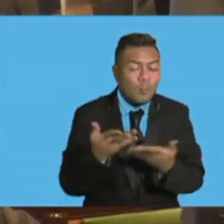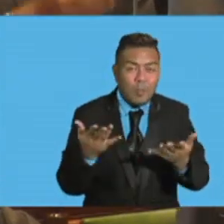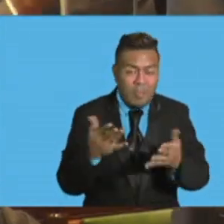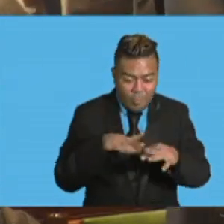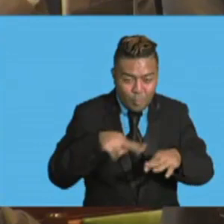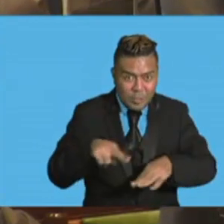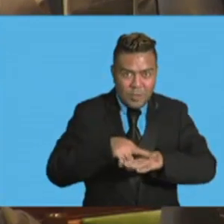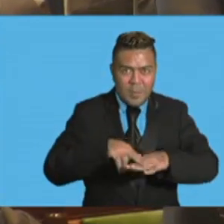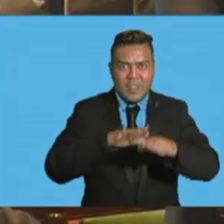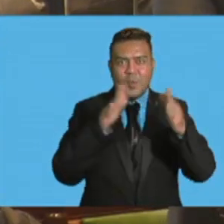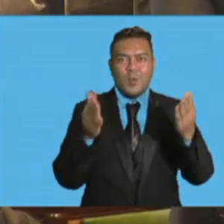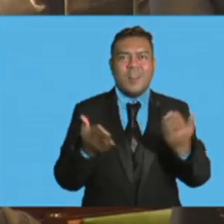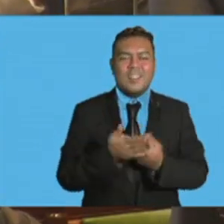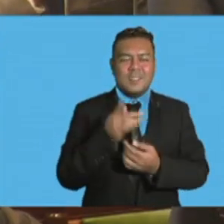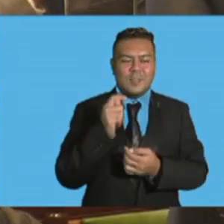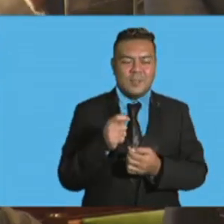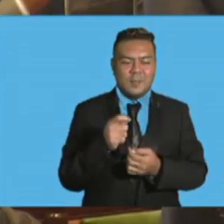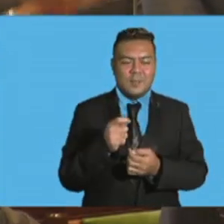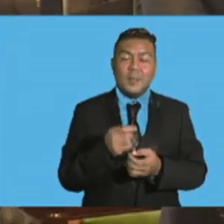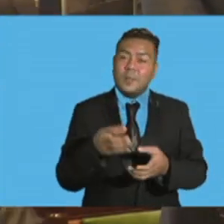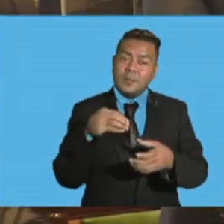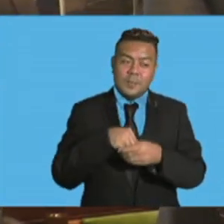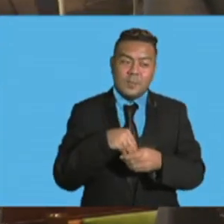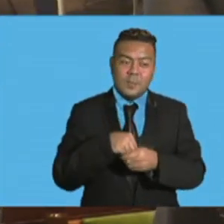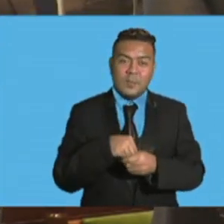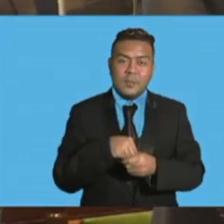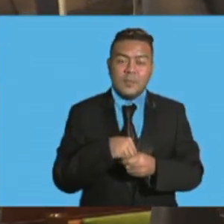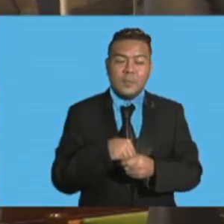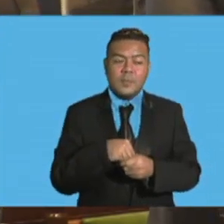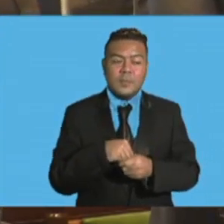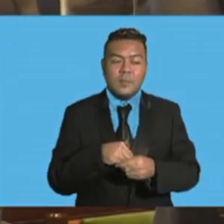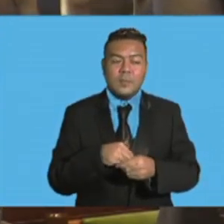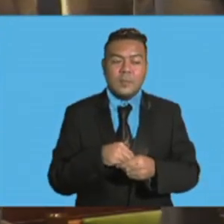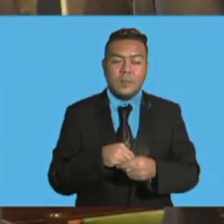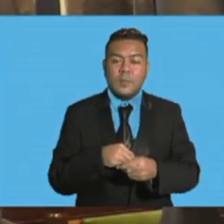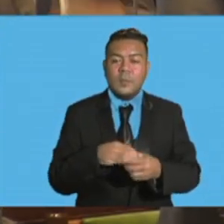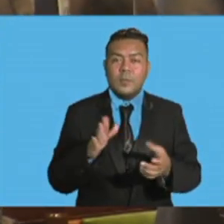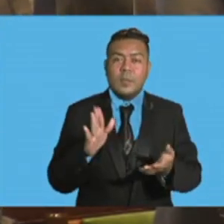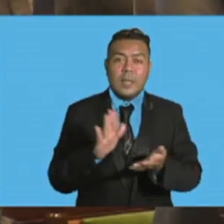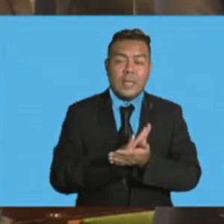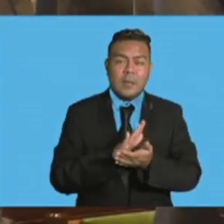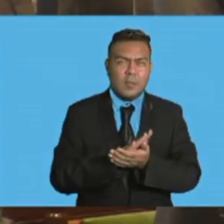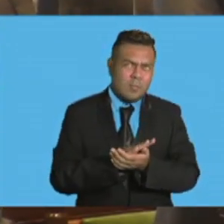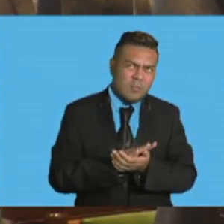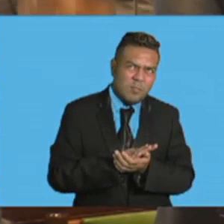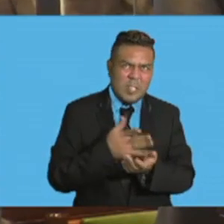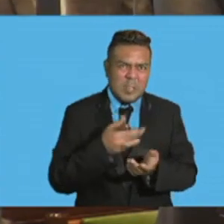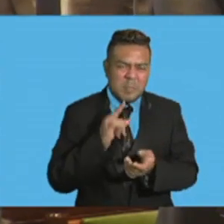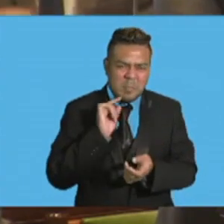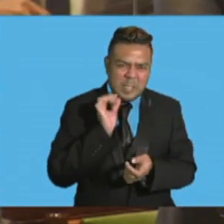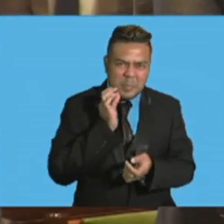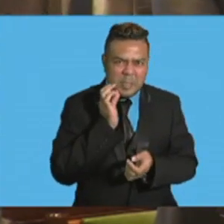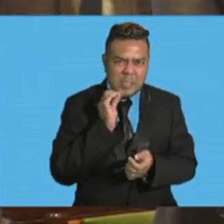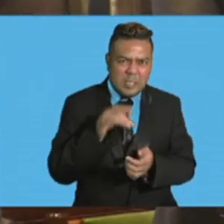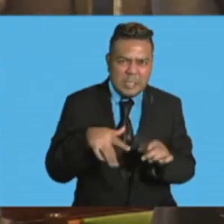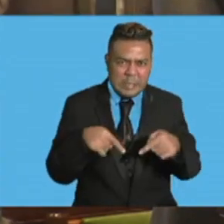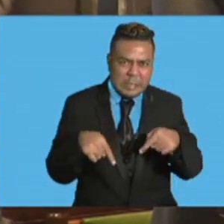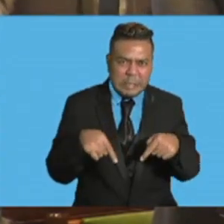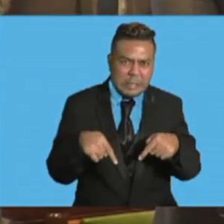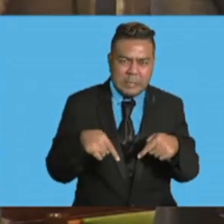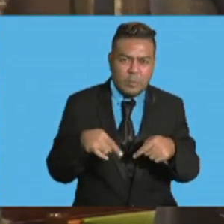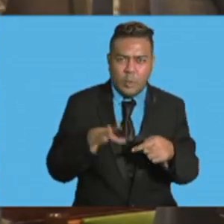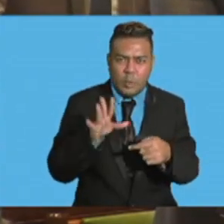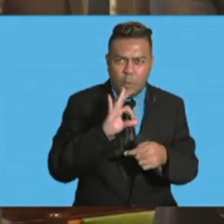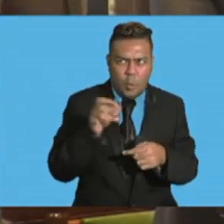stage. Indeed, Mr. Speaker, sir, I have to admit personally, we were quite nervous about, whether we can pull this